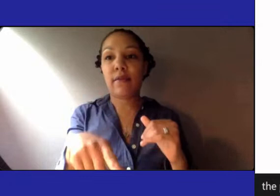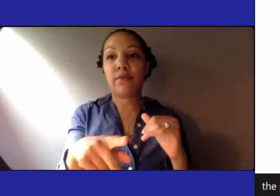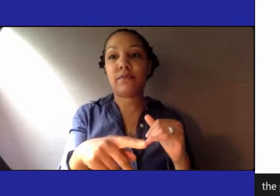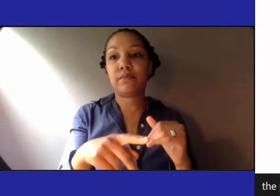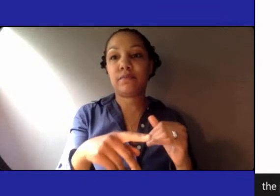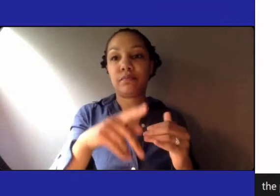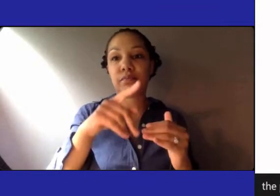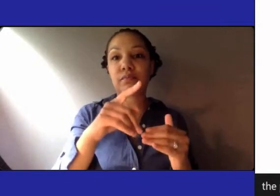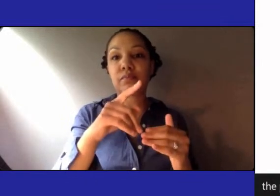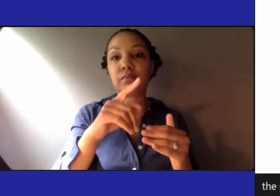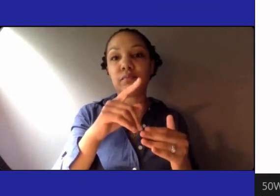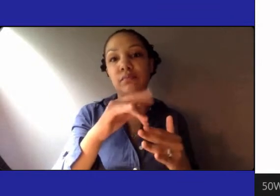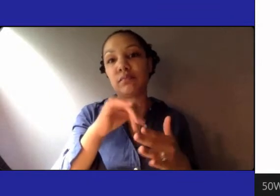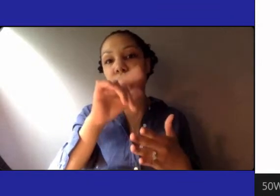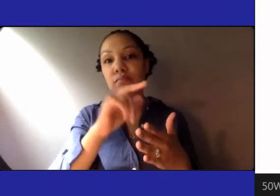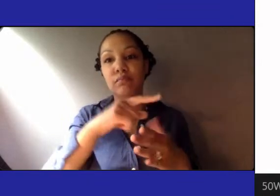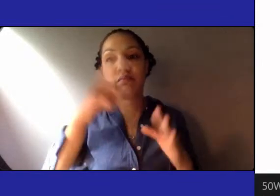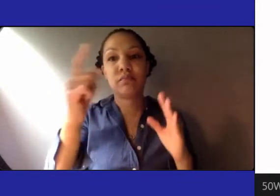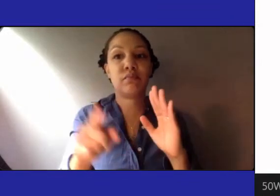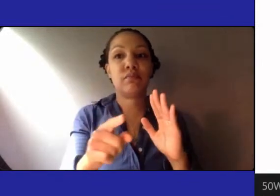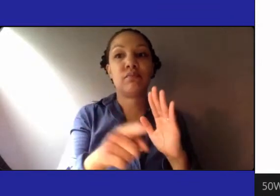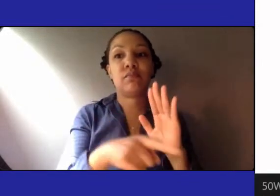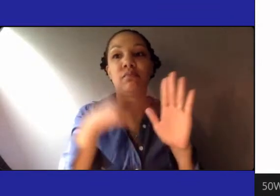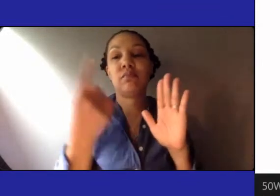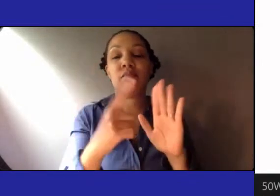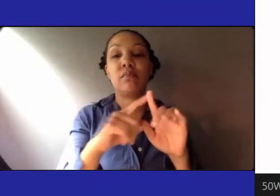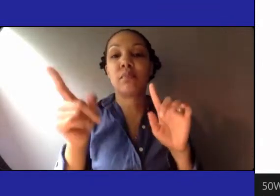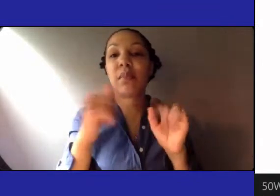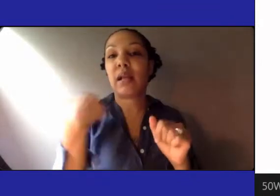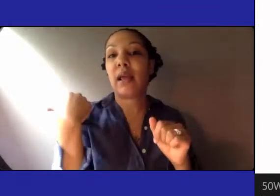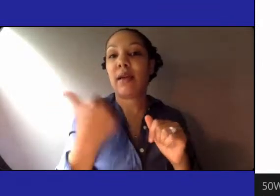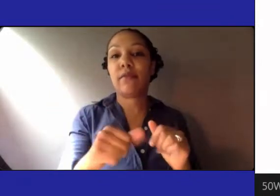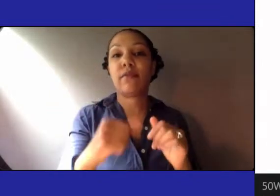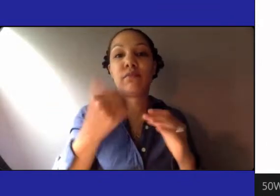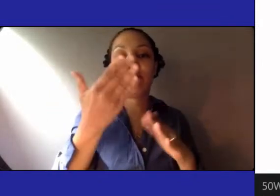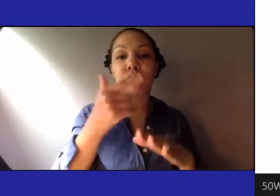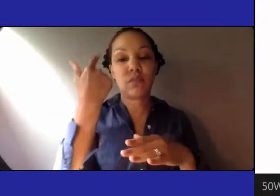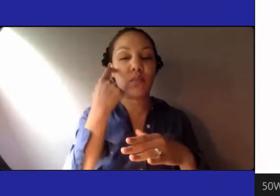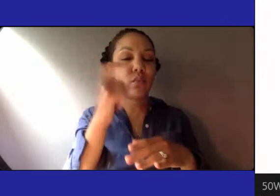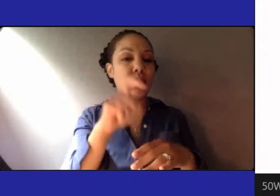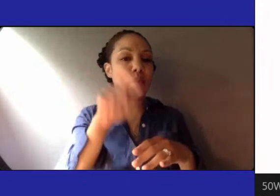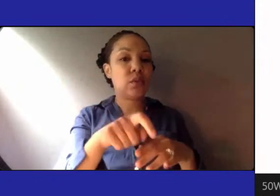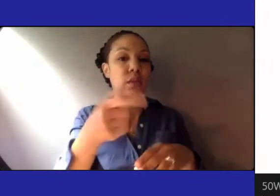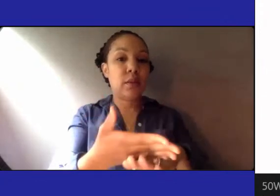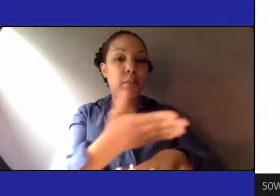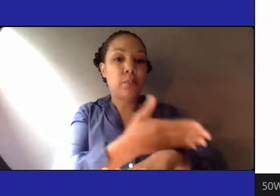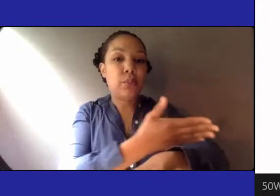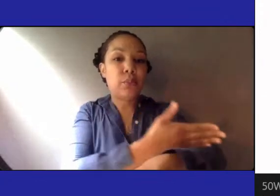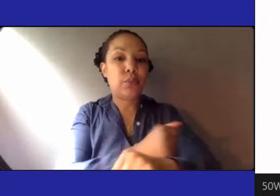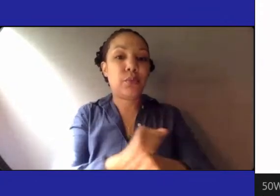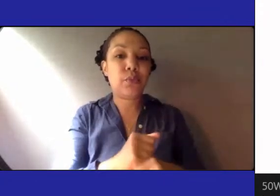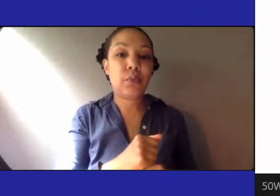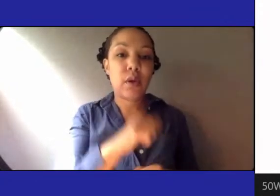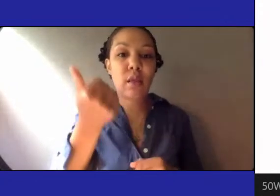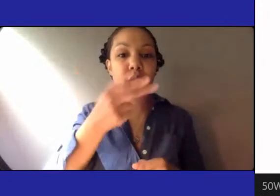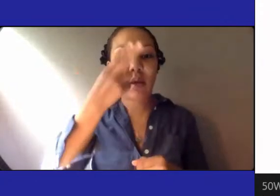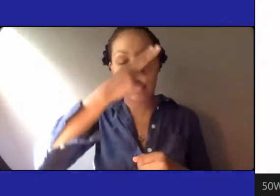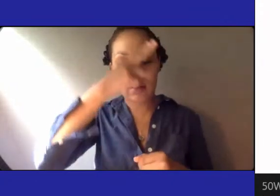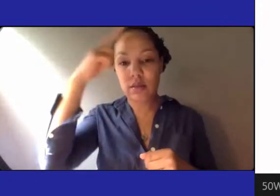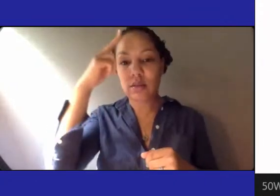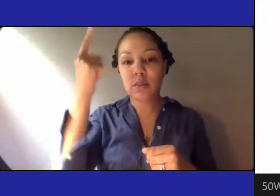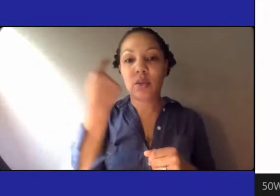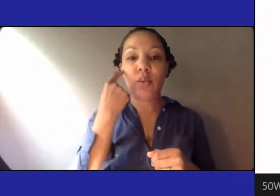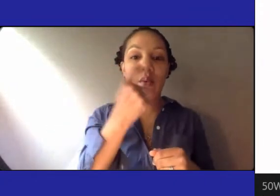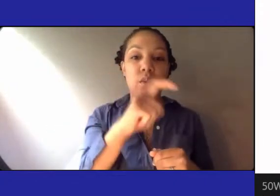improvement. The other why for telestroke at Queens Hospital is that they've had some challenges with recruitment and retention